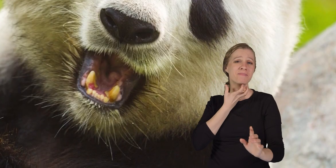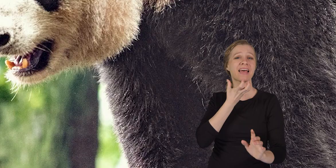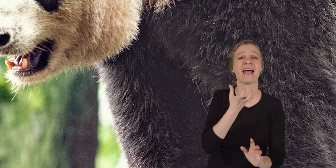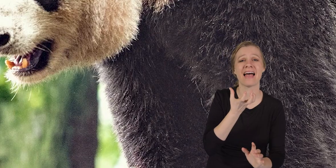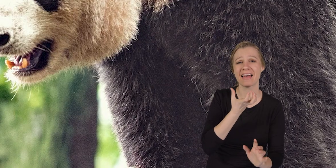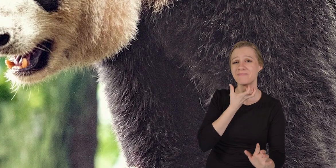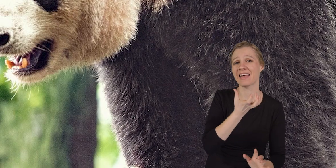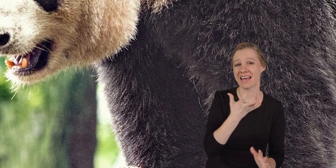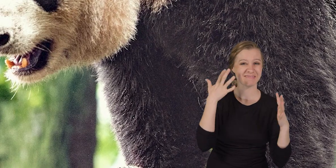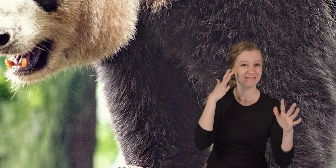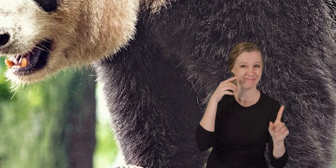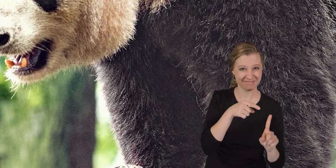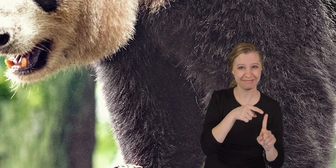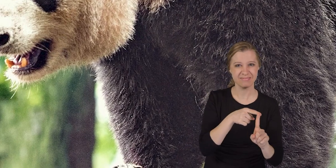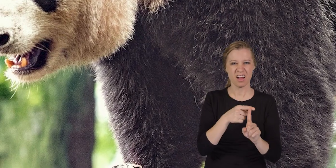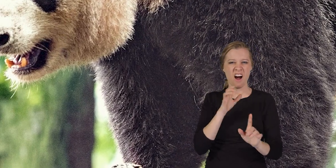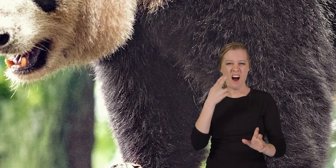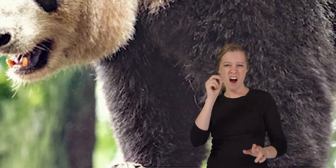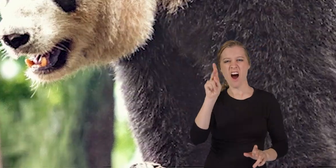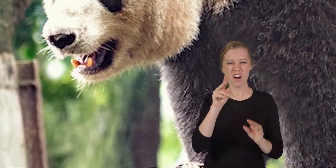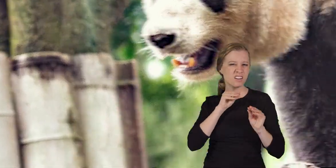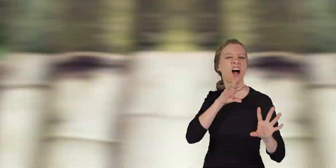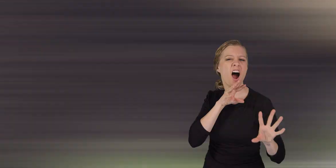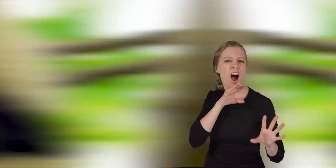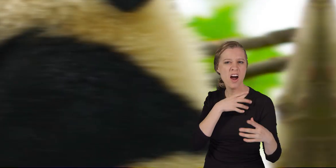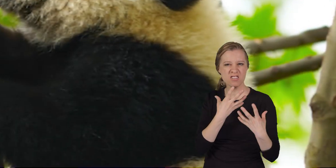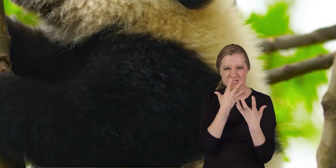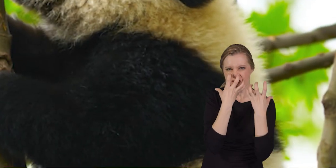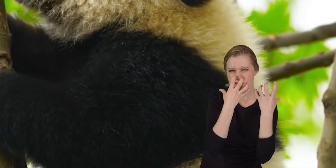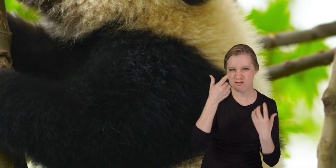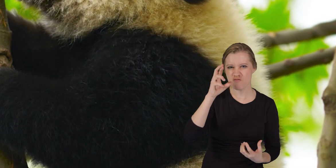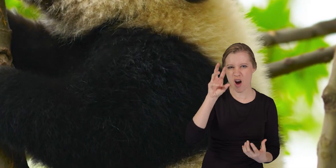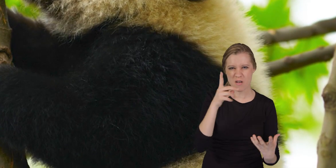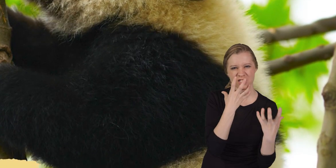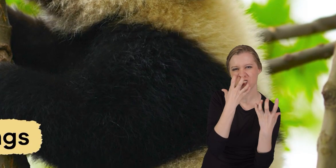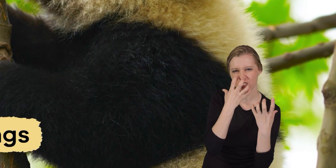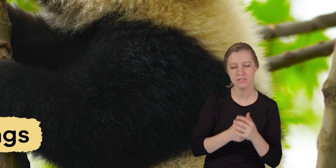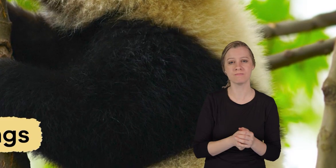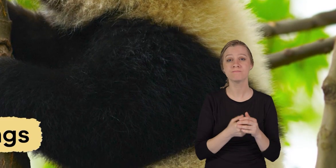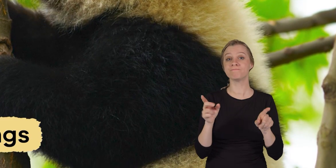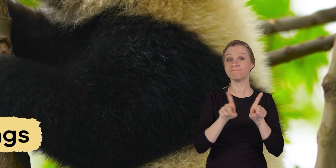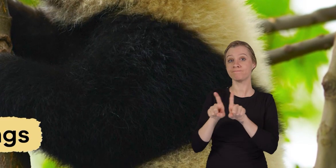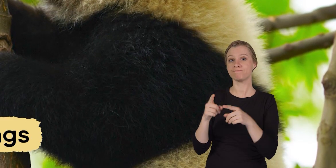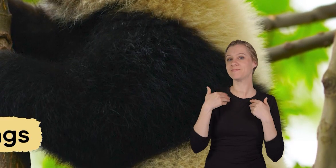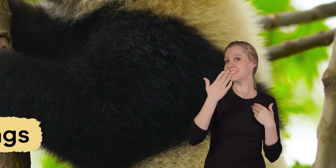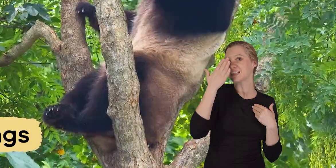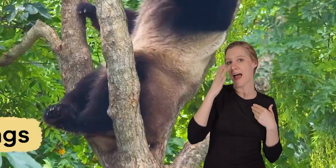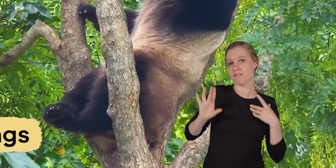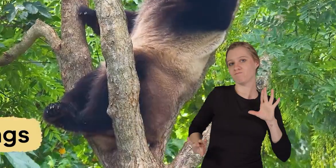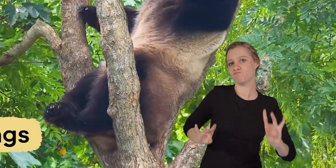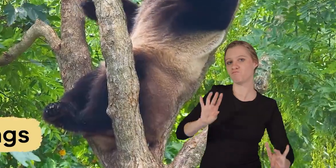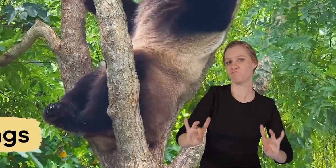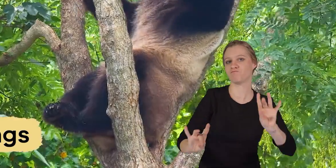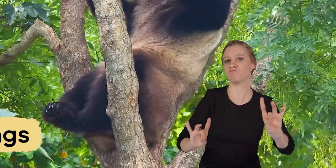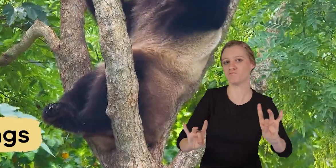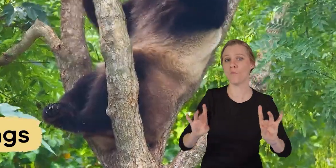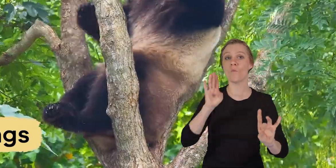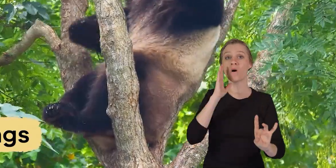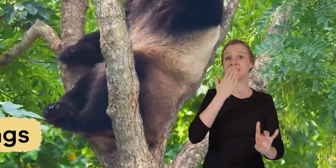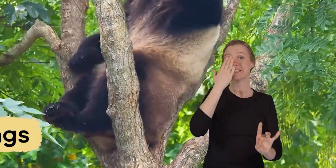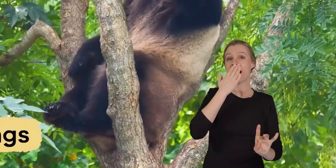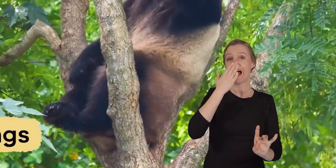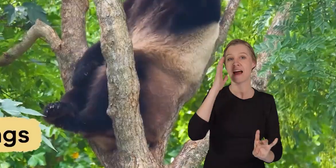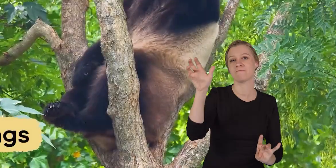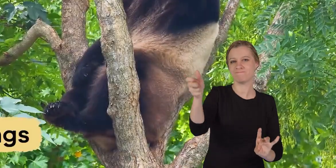honks, and growls. They also use scent markings. They rub the